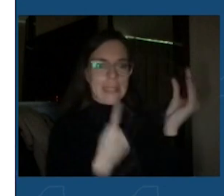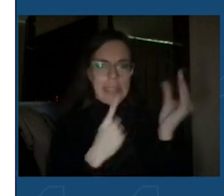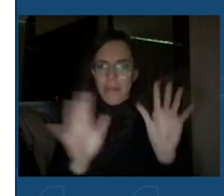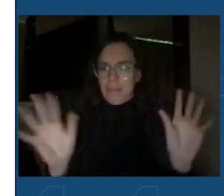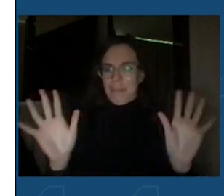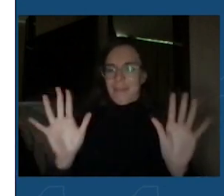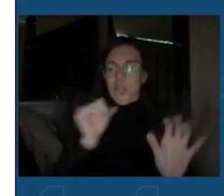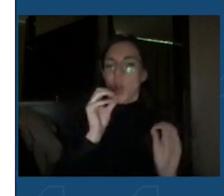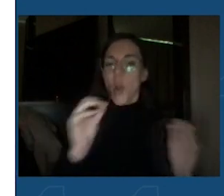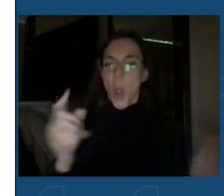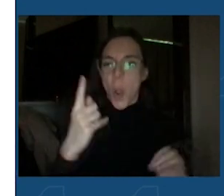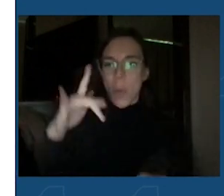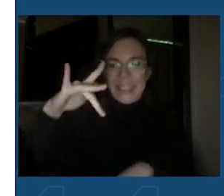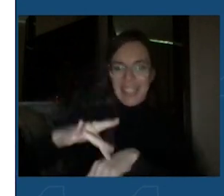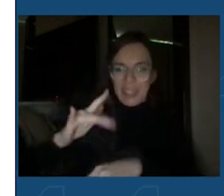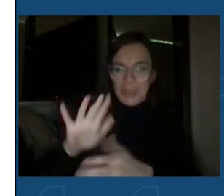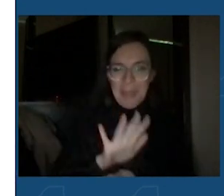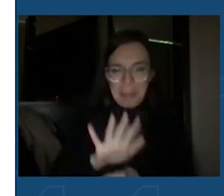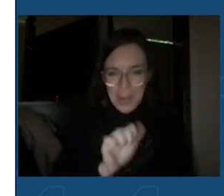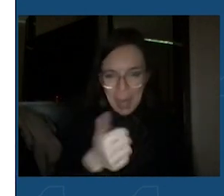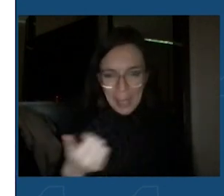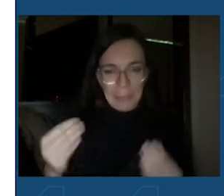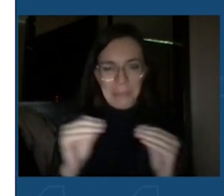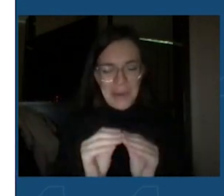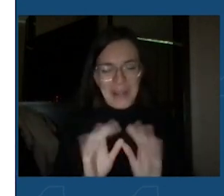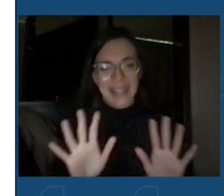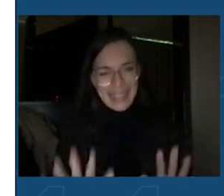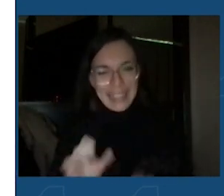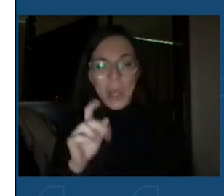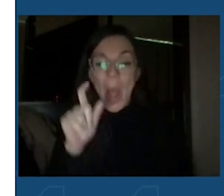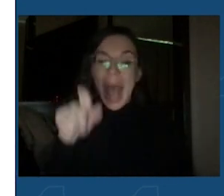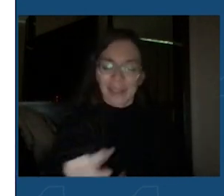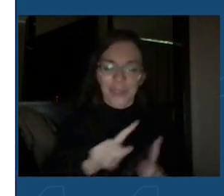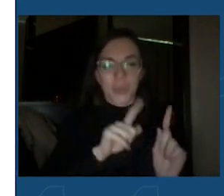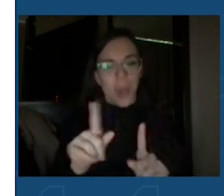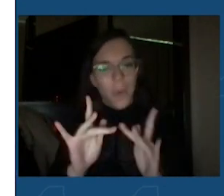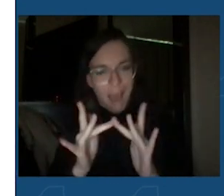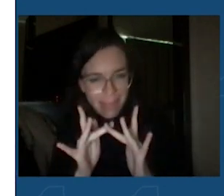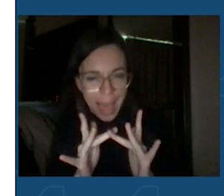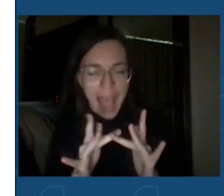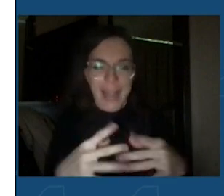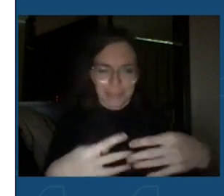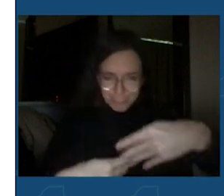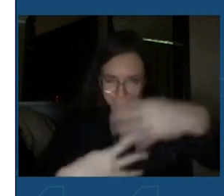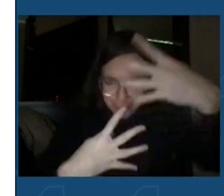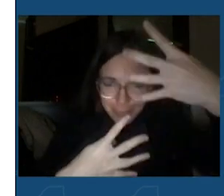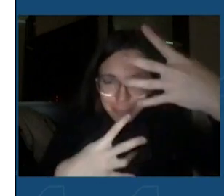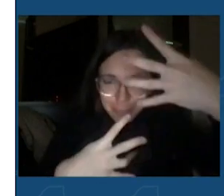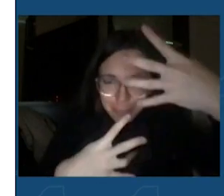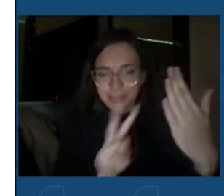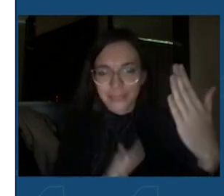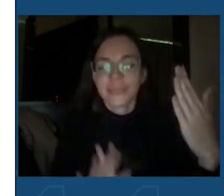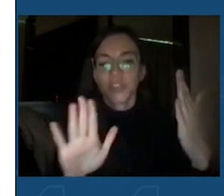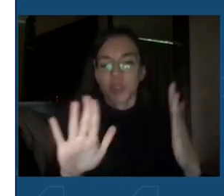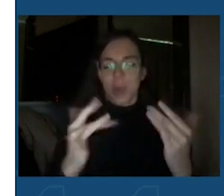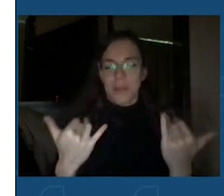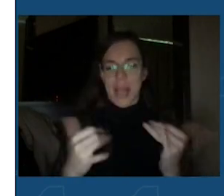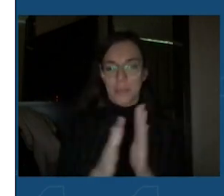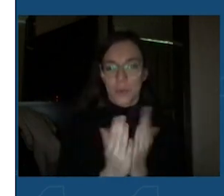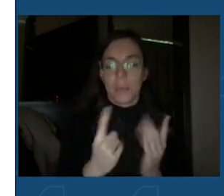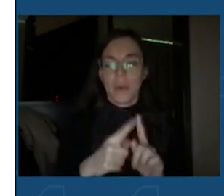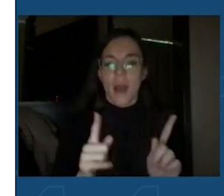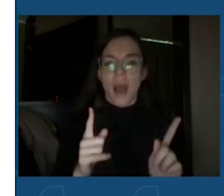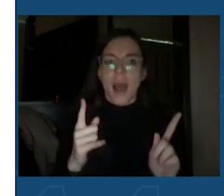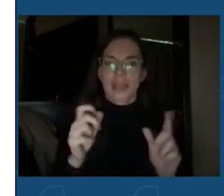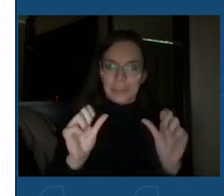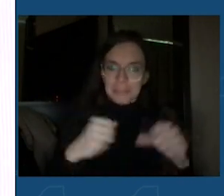anymore, except me, perhaps. So you'll have to go online and print down your own, or look at your own playbook. But this was made possible